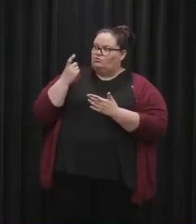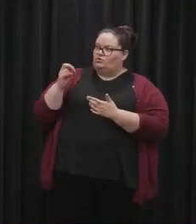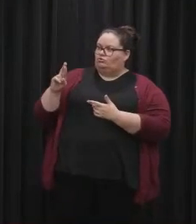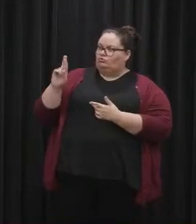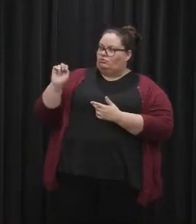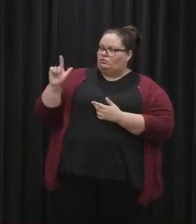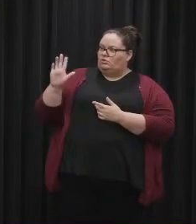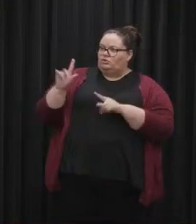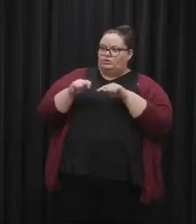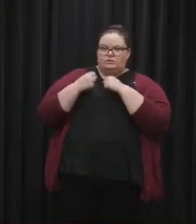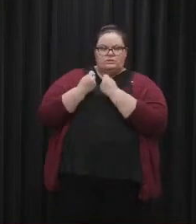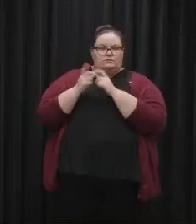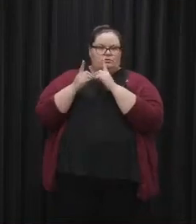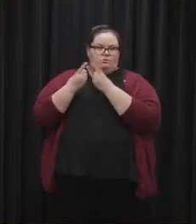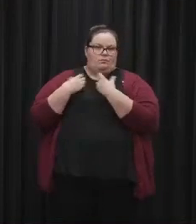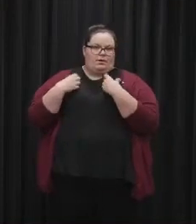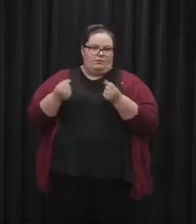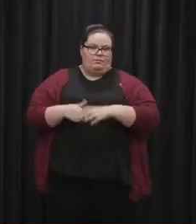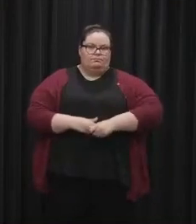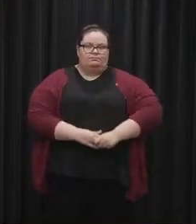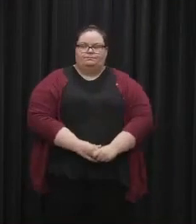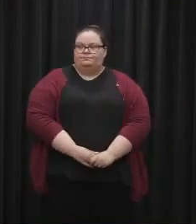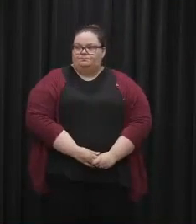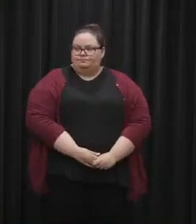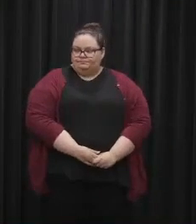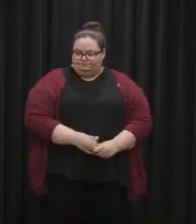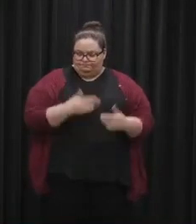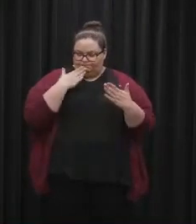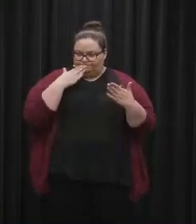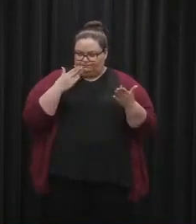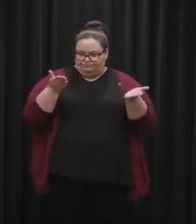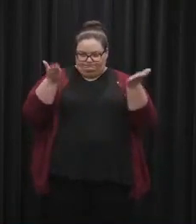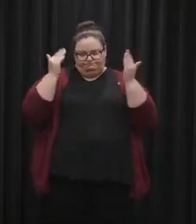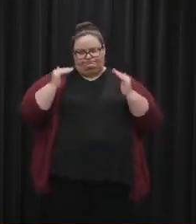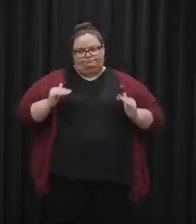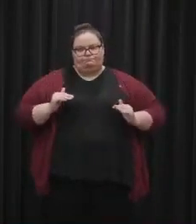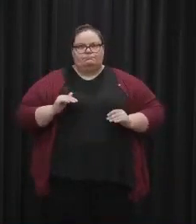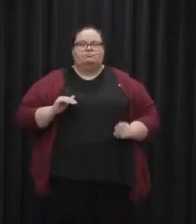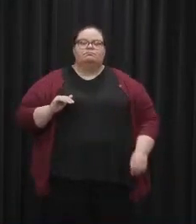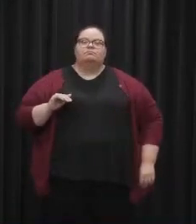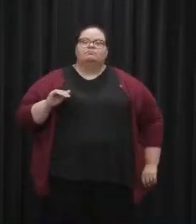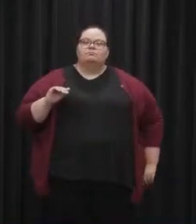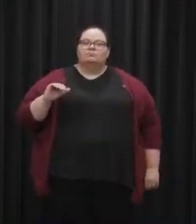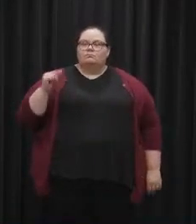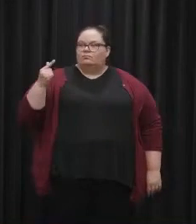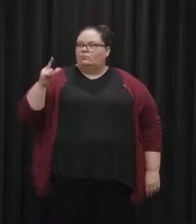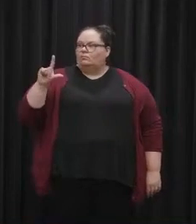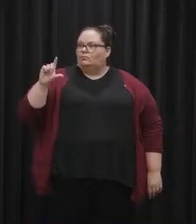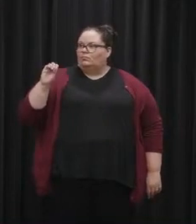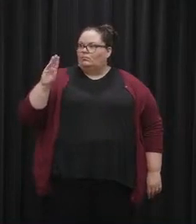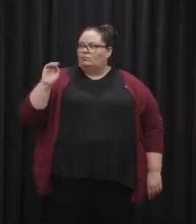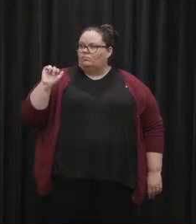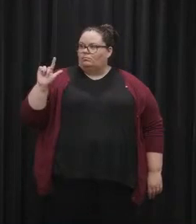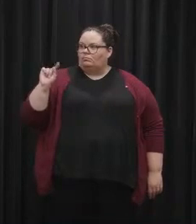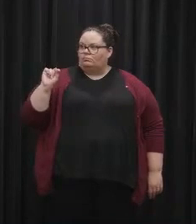Russell and her team and the folks at the Department of Health. Thank you, Minister. Thank you, Ms. Hogarth. Travis Fortnum, Global